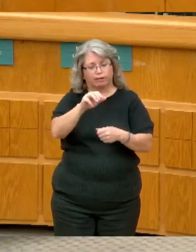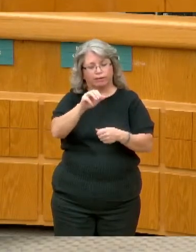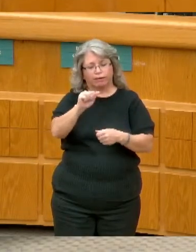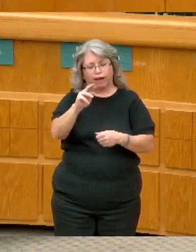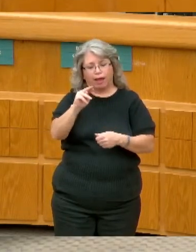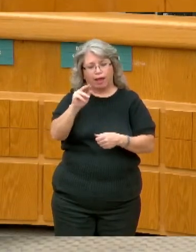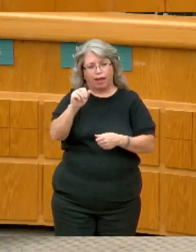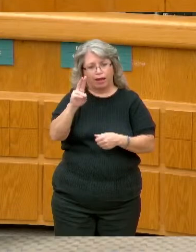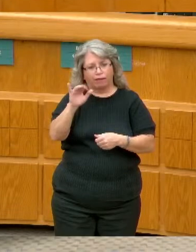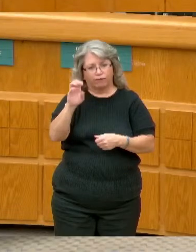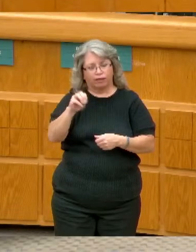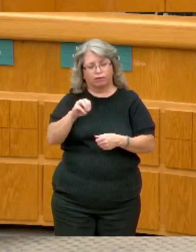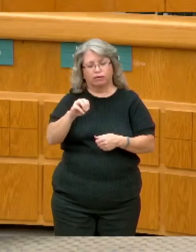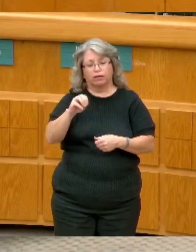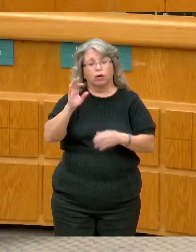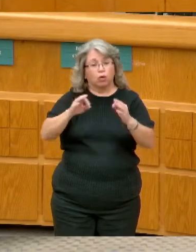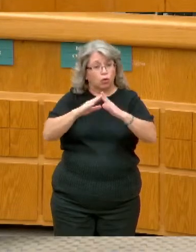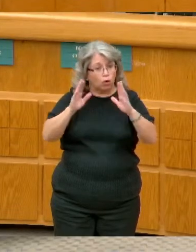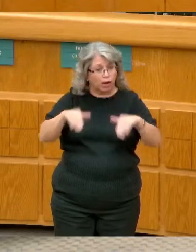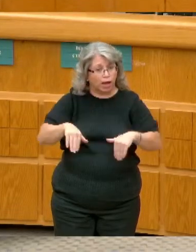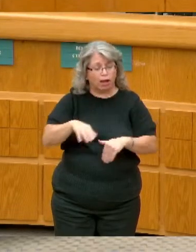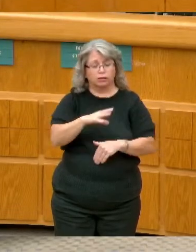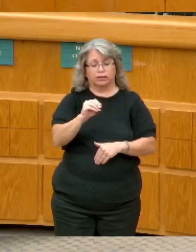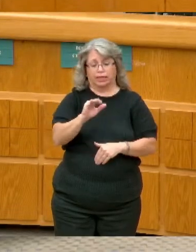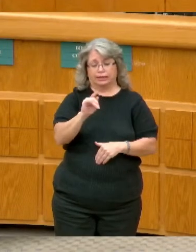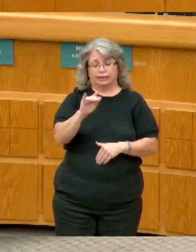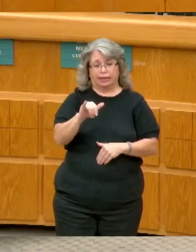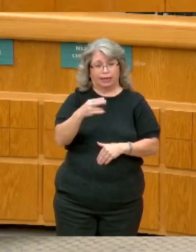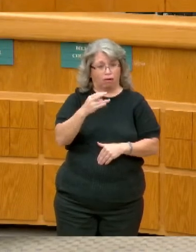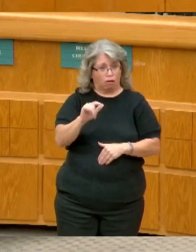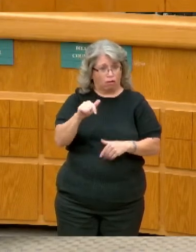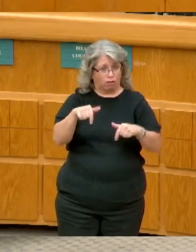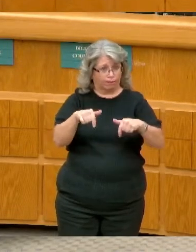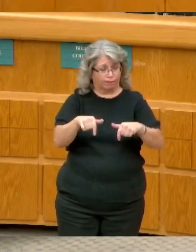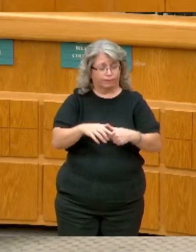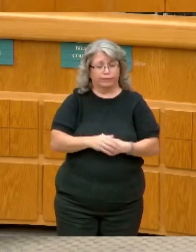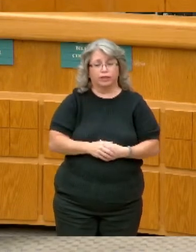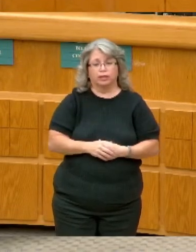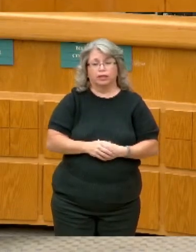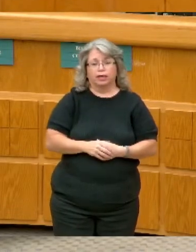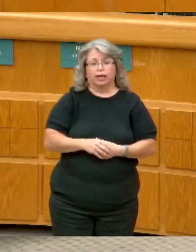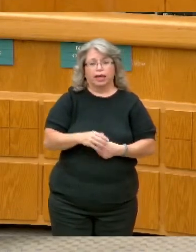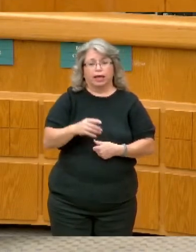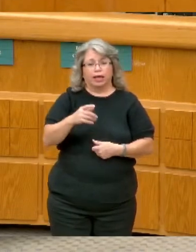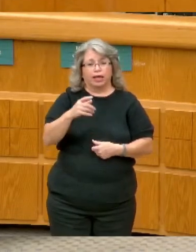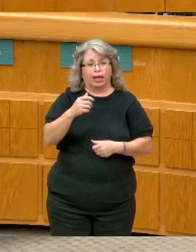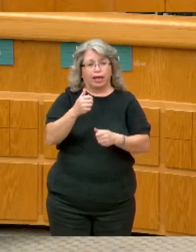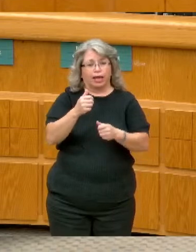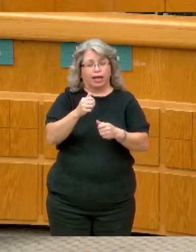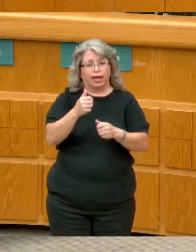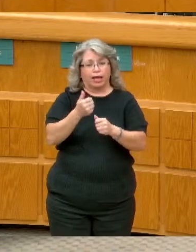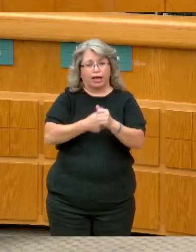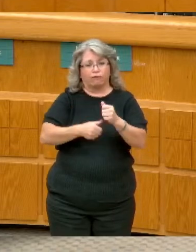well as here at City Hall. And we're in Port Aransas every Thursday through the first week of March from noon to